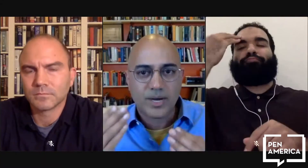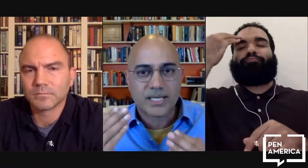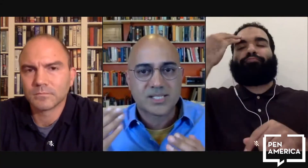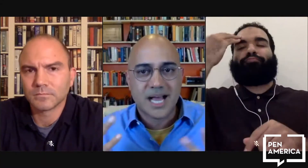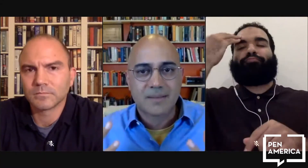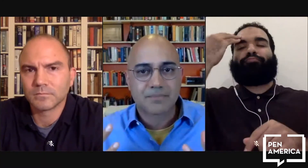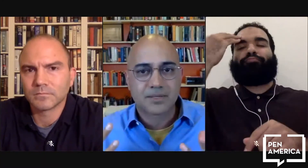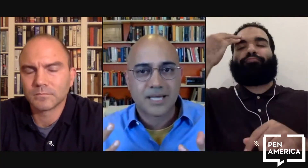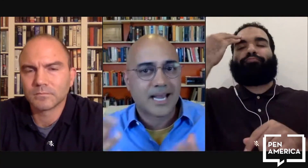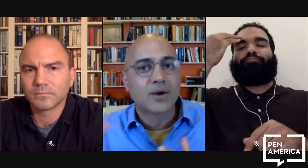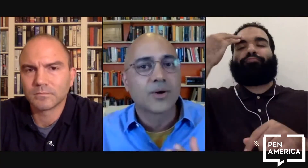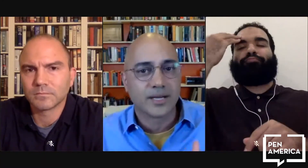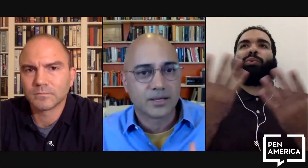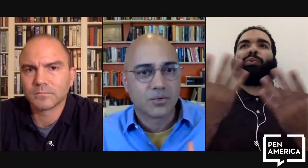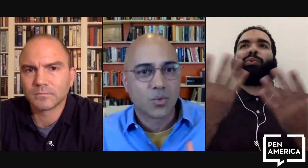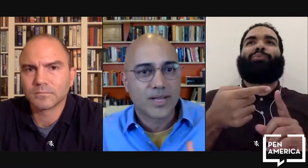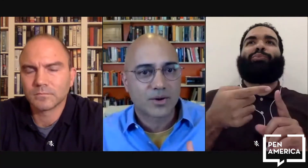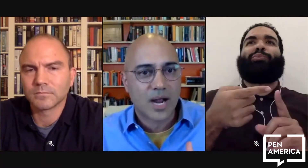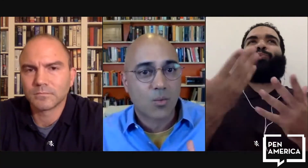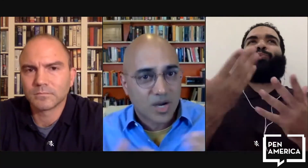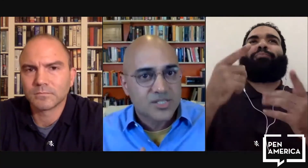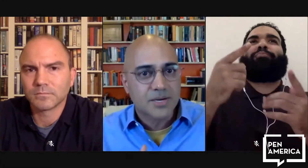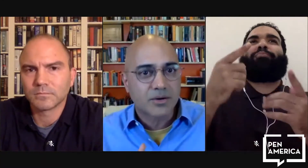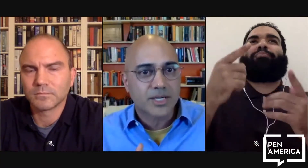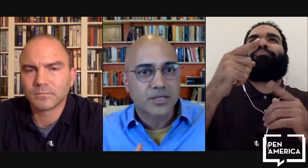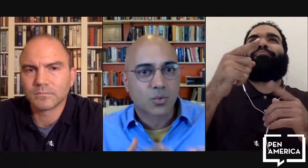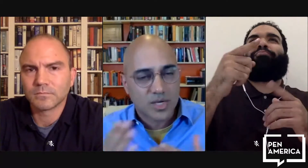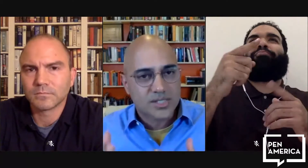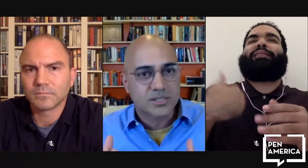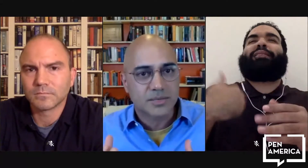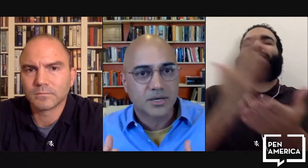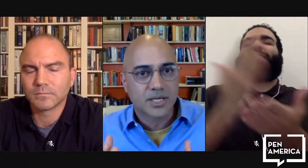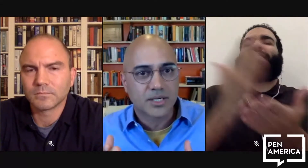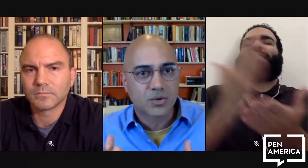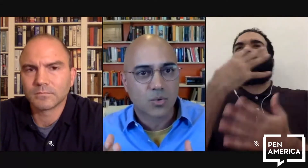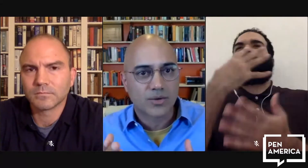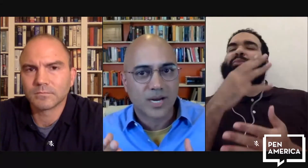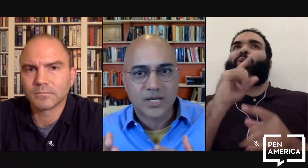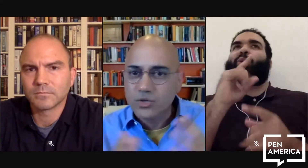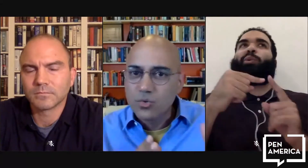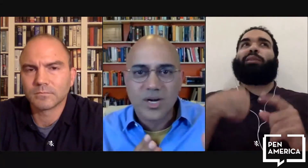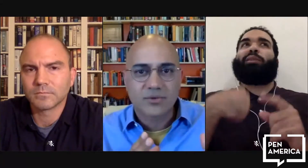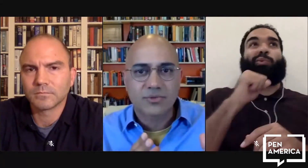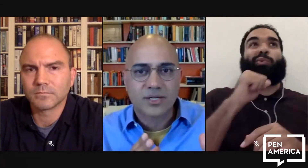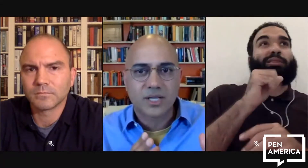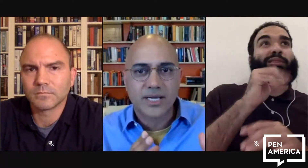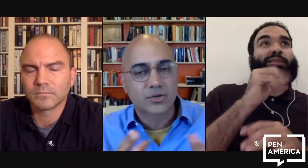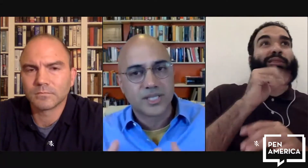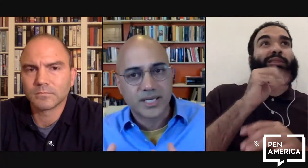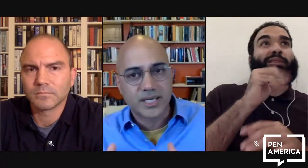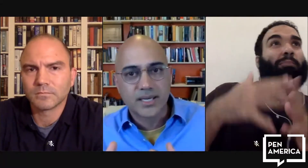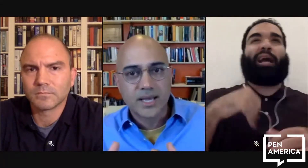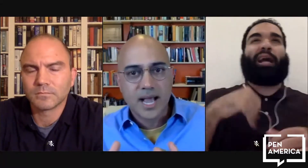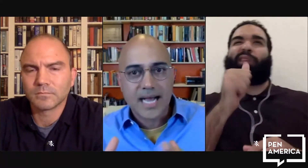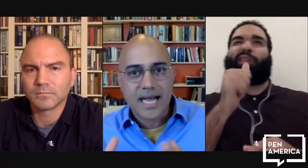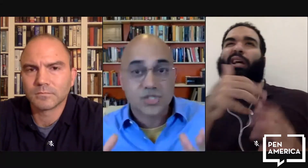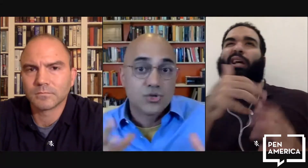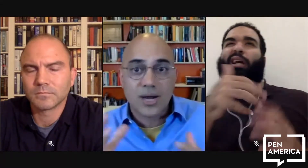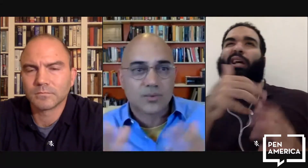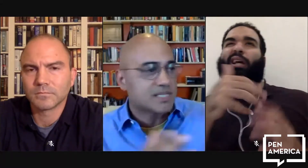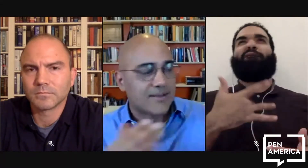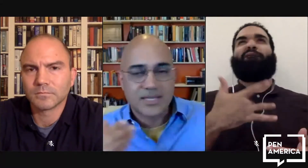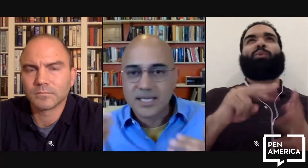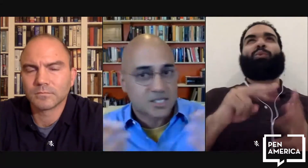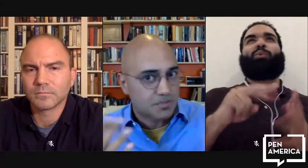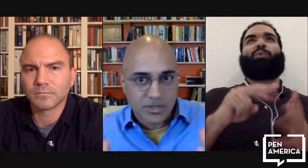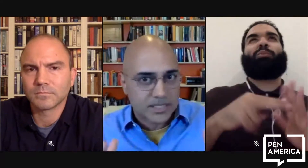what point I stopped caring whether I was American or wasn't American, or whether I knew what it felt like or didn't. I just knew I